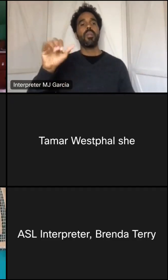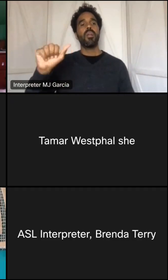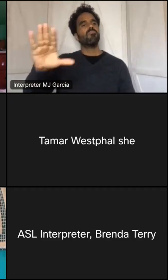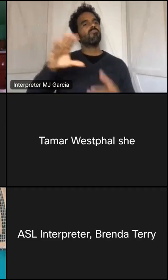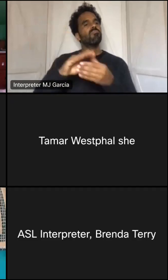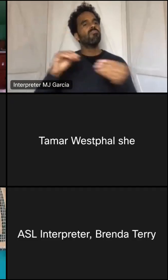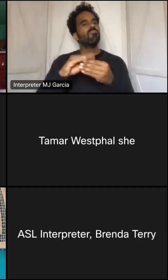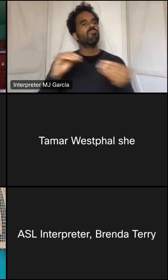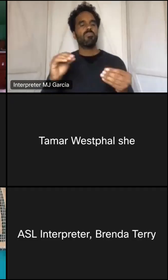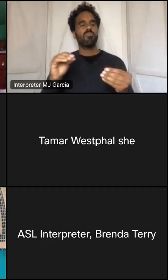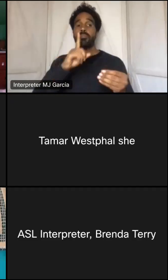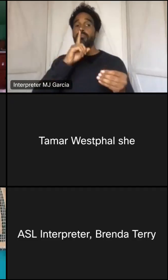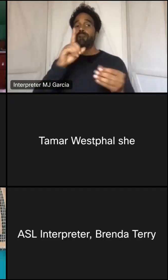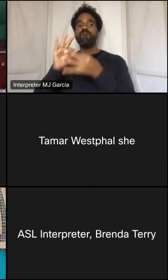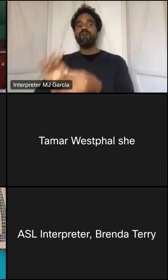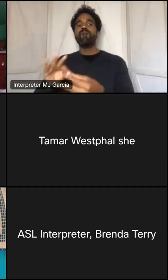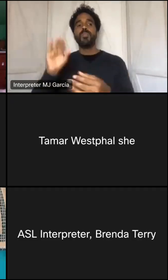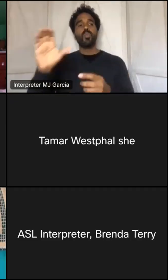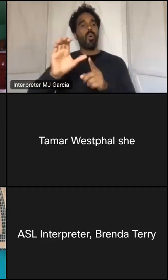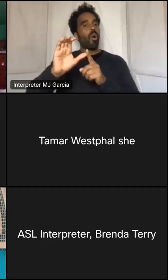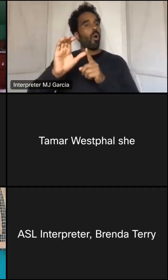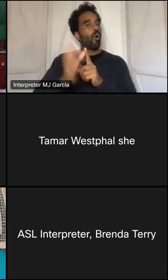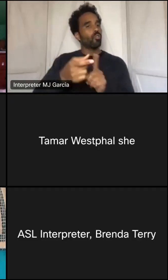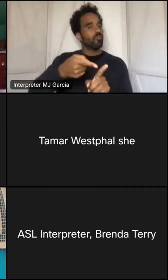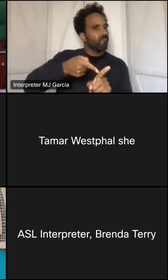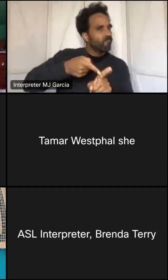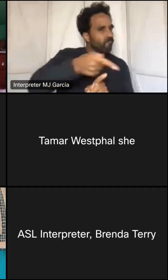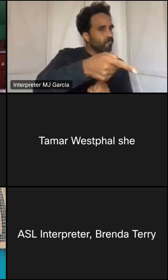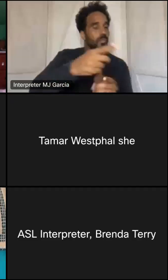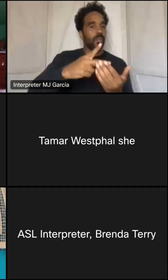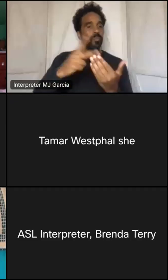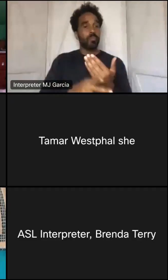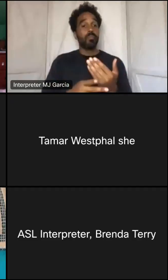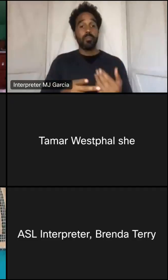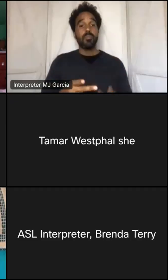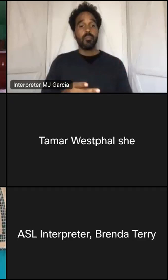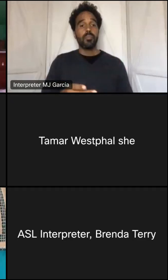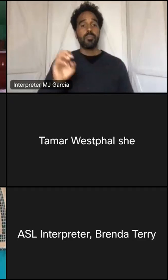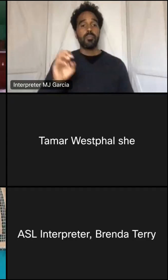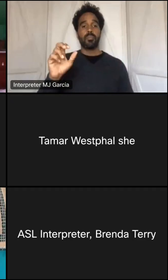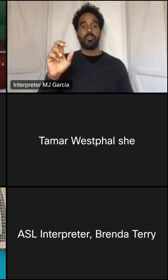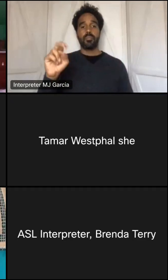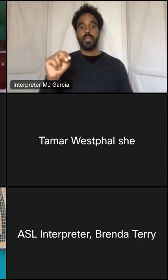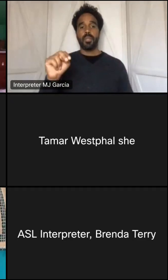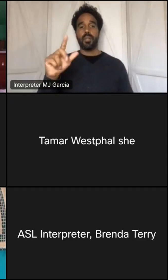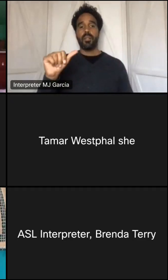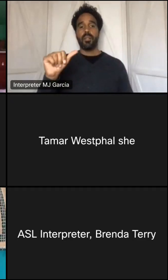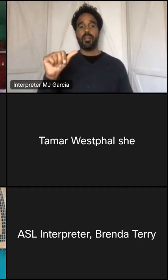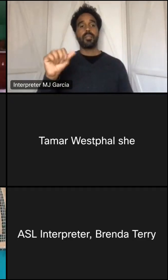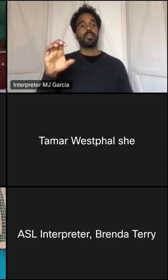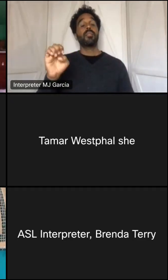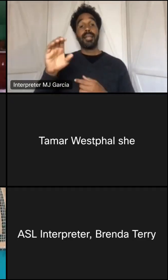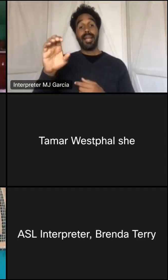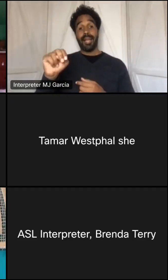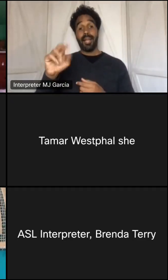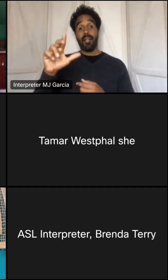very culturally specific program that is in Lassie. So go ahead, let's share.